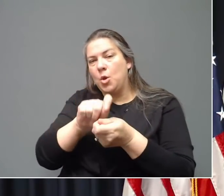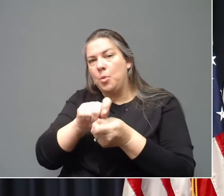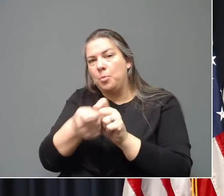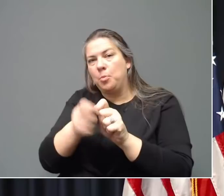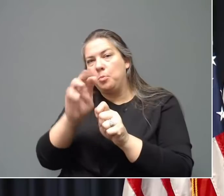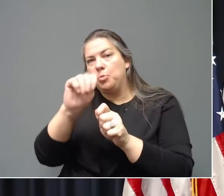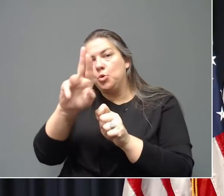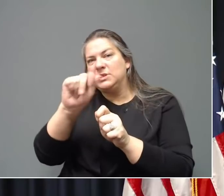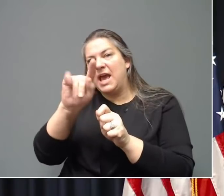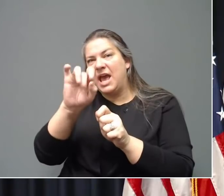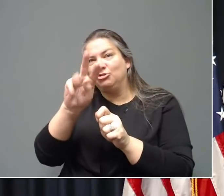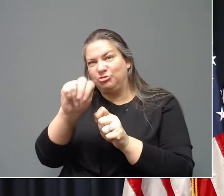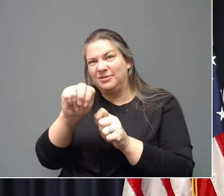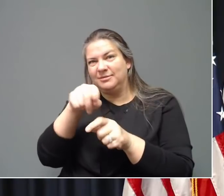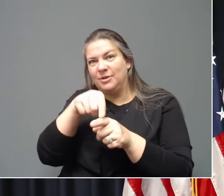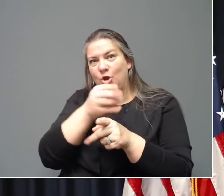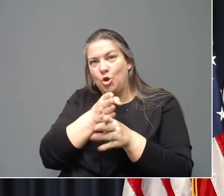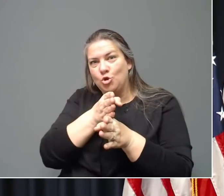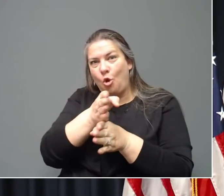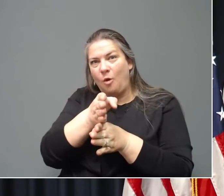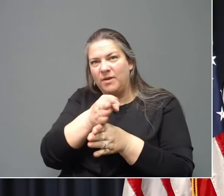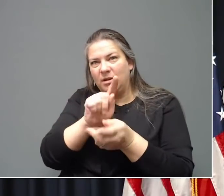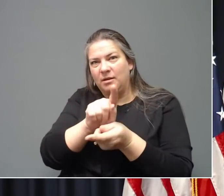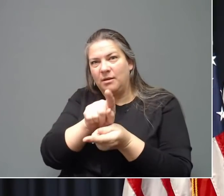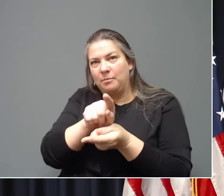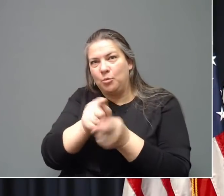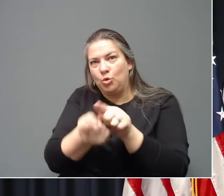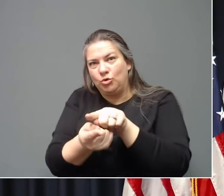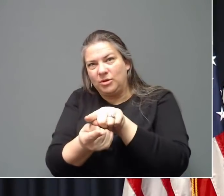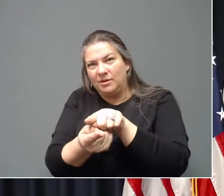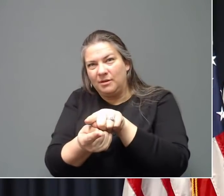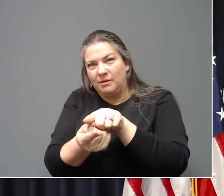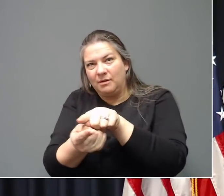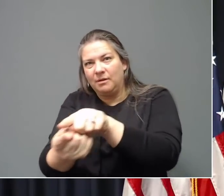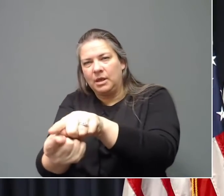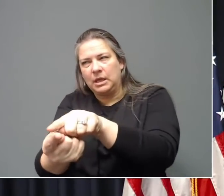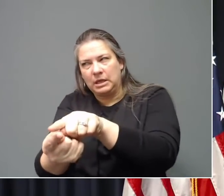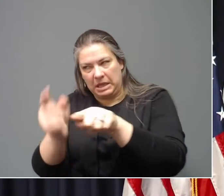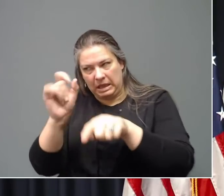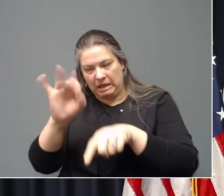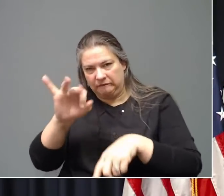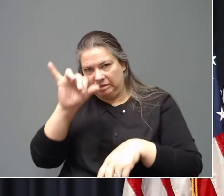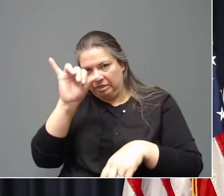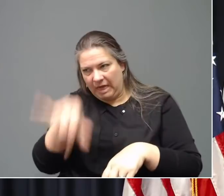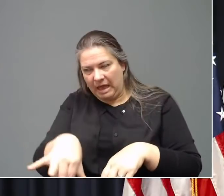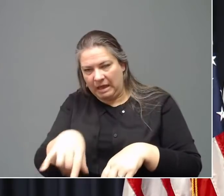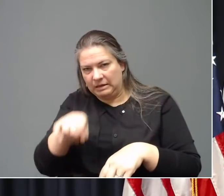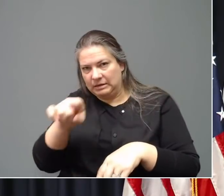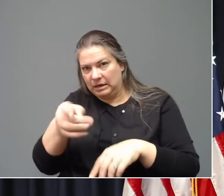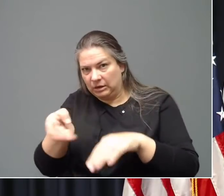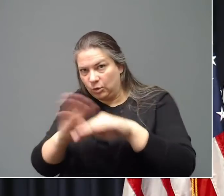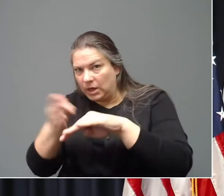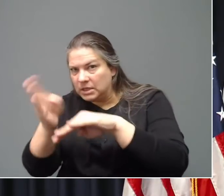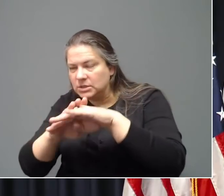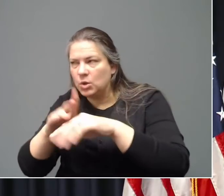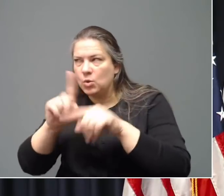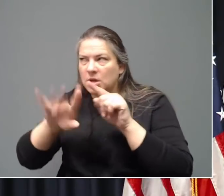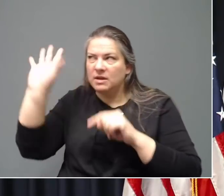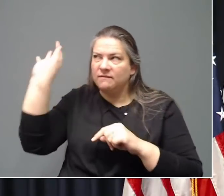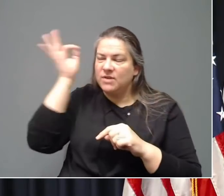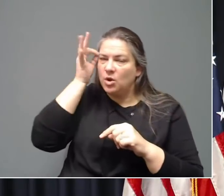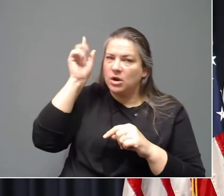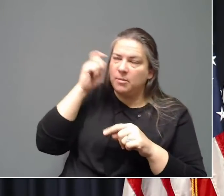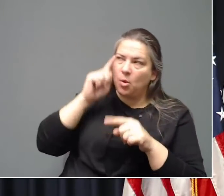people can do is wear a mask and social distance. What we're trying to message here today is dangerous out there. This is for your